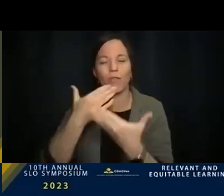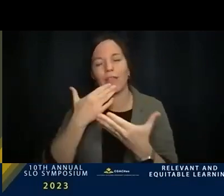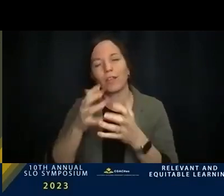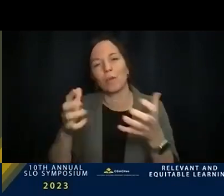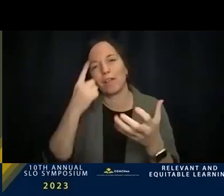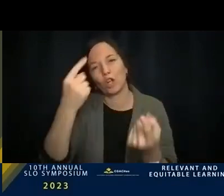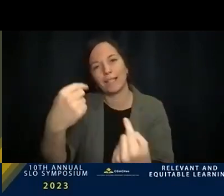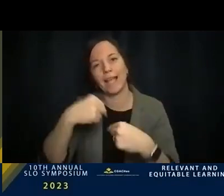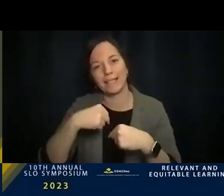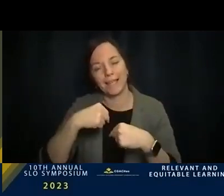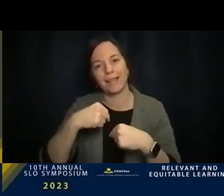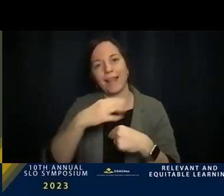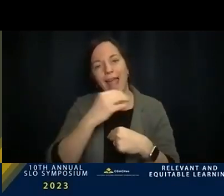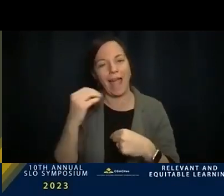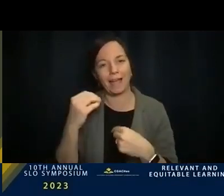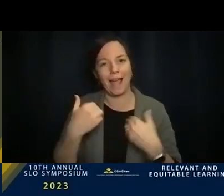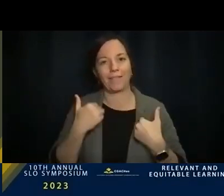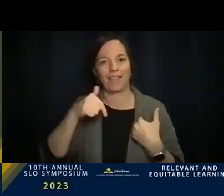attending and taking an interest.